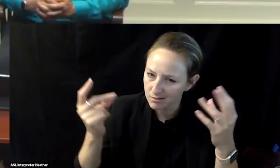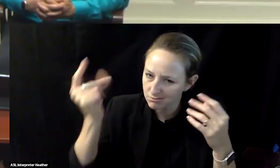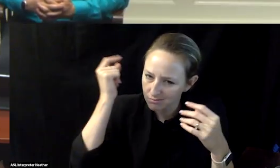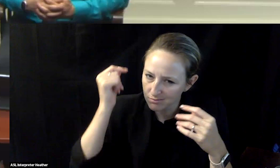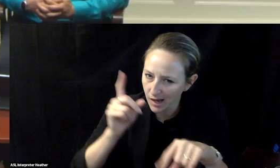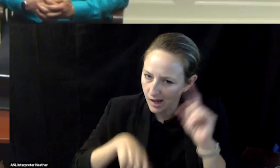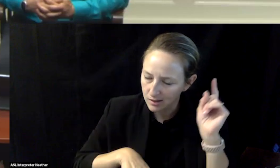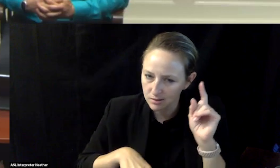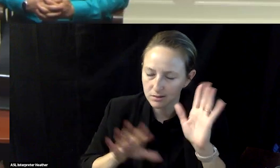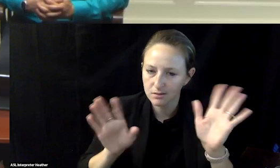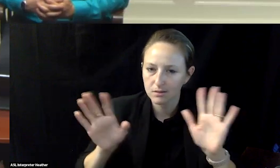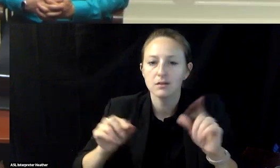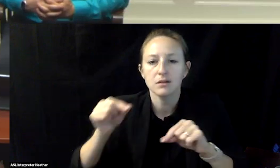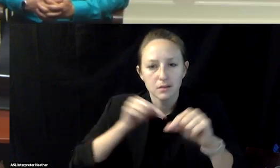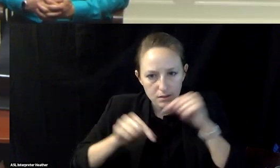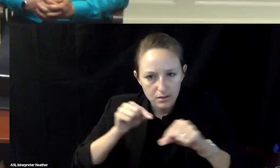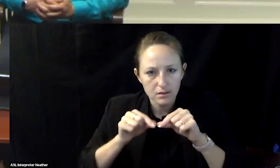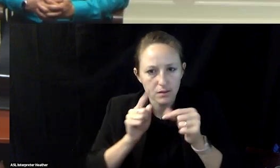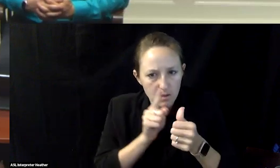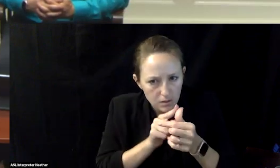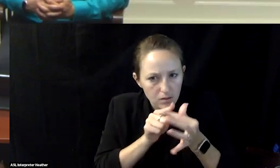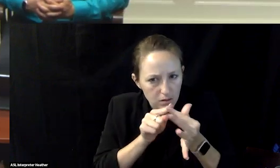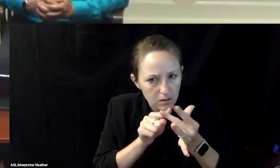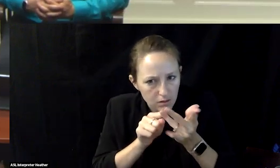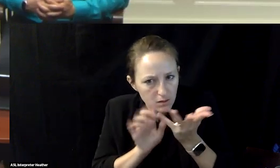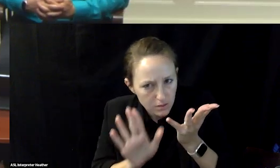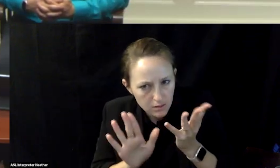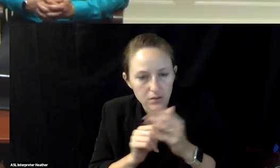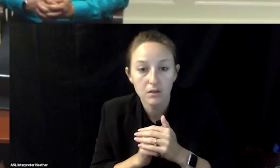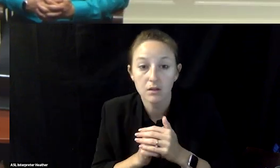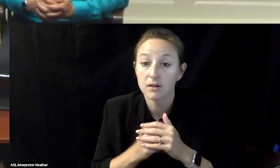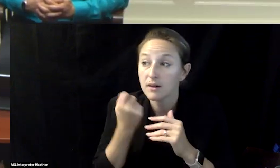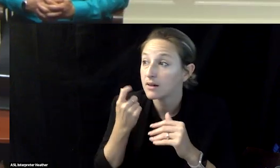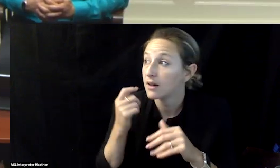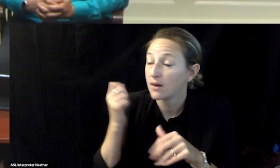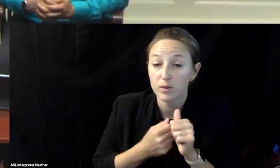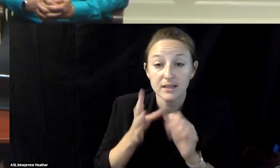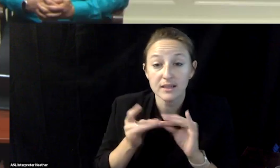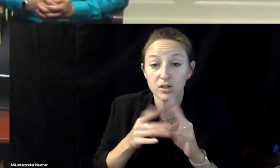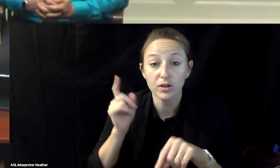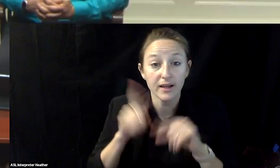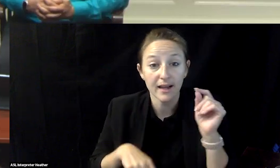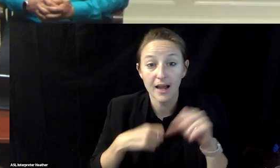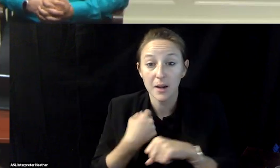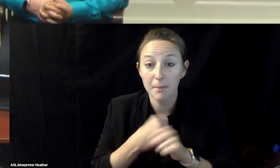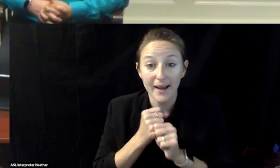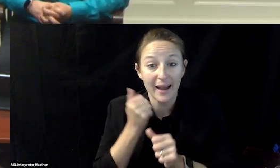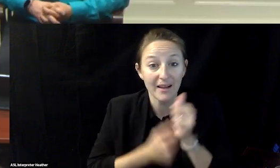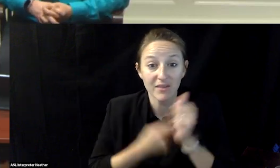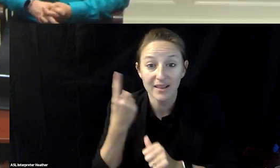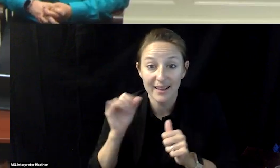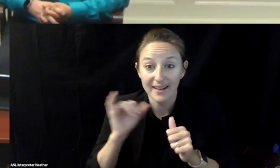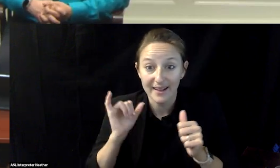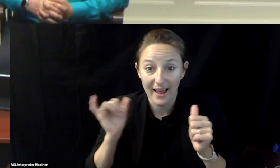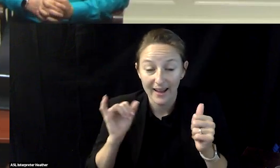And so, you know, that's why everyone always says, you know, you can't make everything a blocking ticket, right? Otherwise, there's